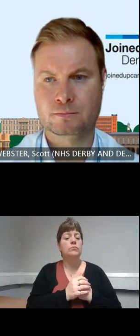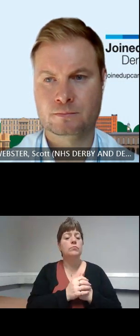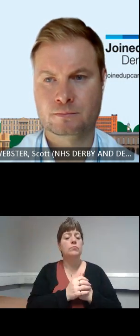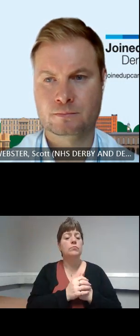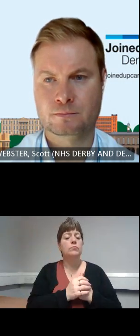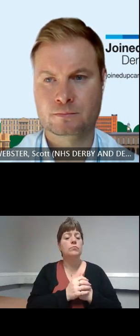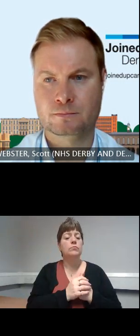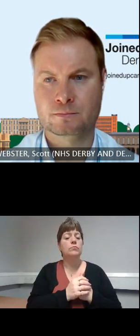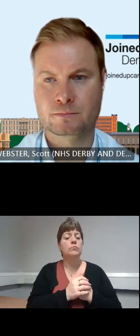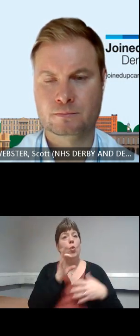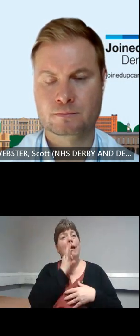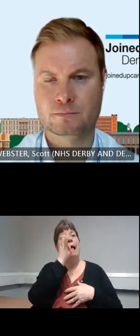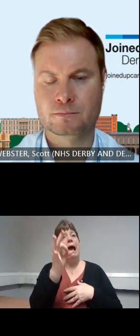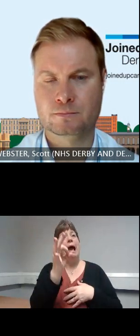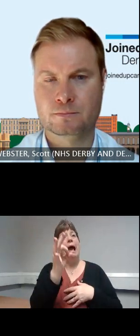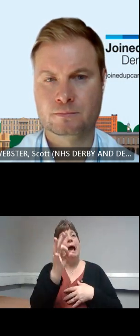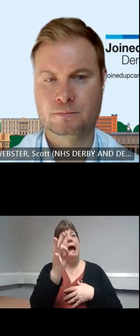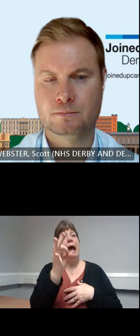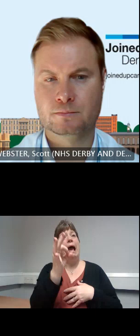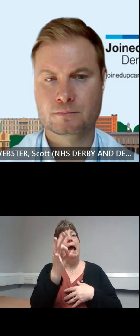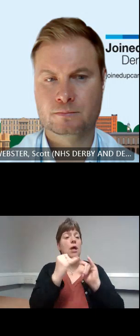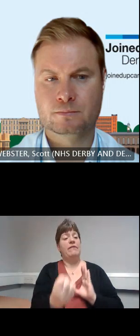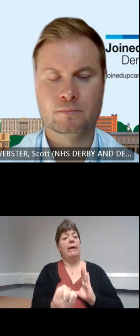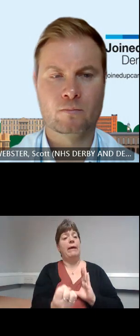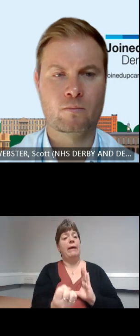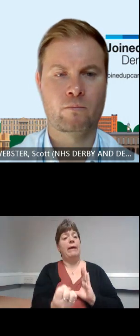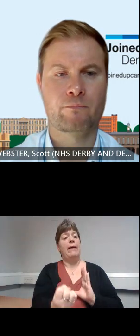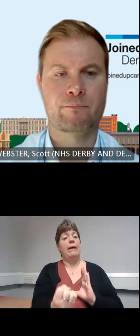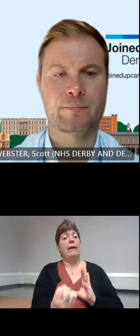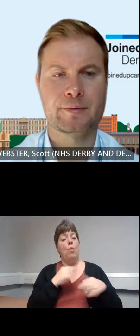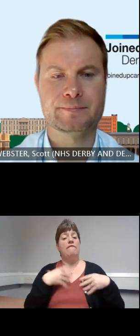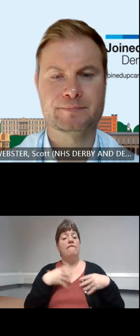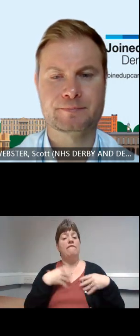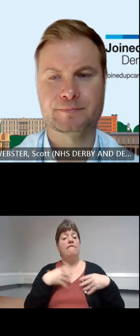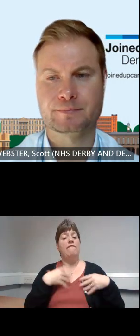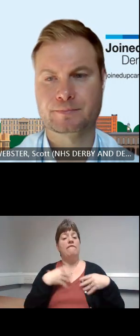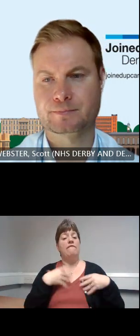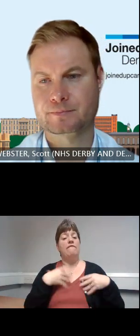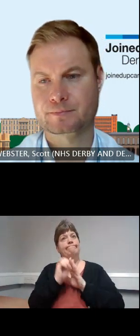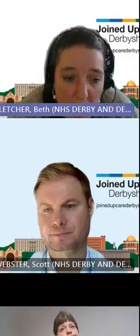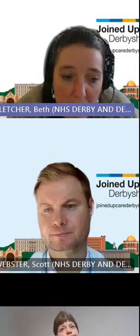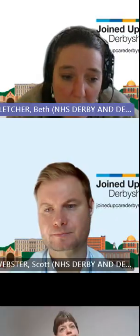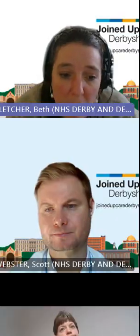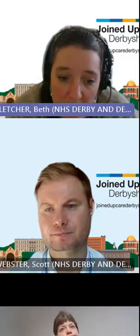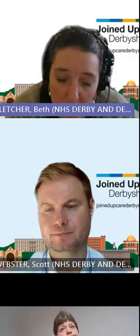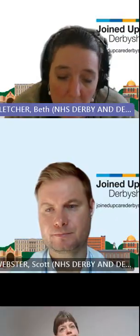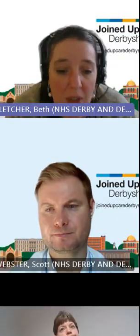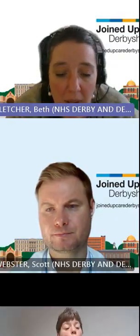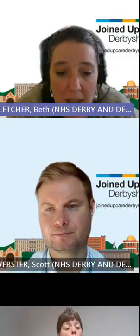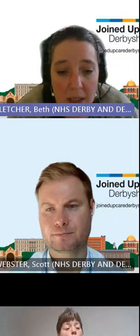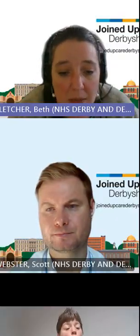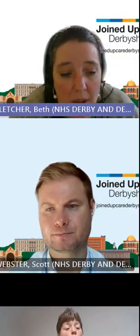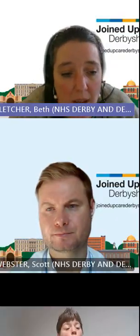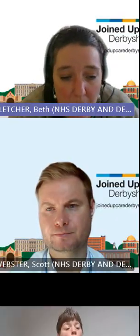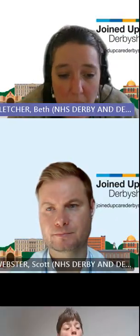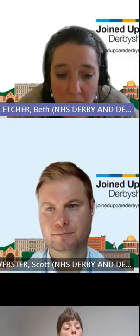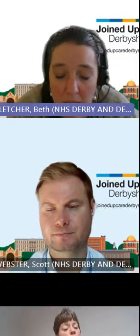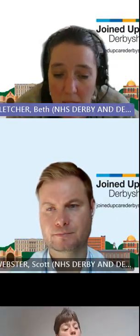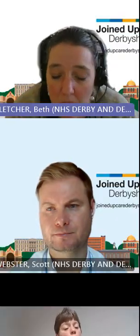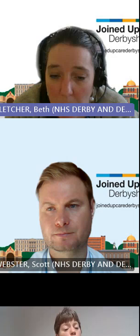you can request to have a survey sent out to you as well with a free post address as well. We've also got phone support in place